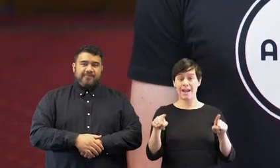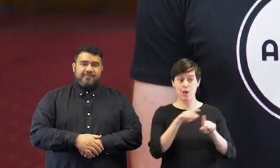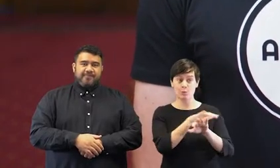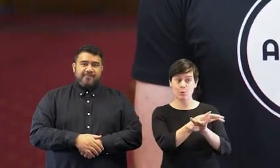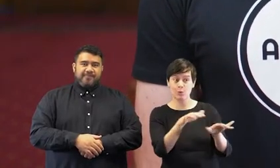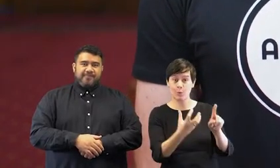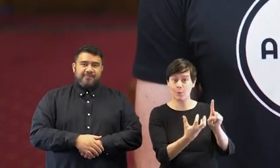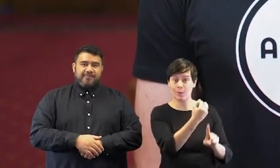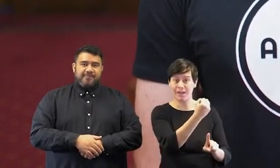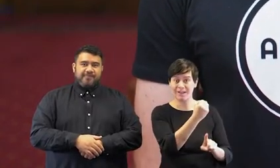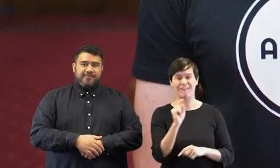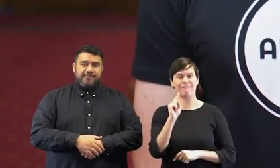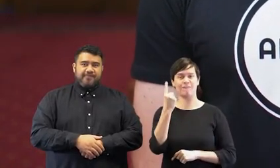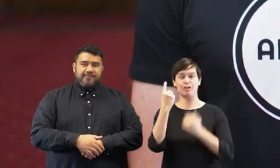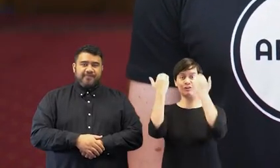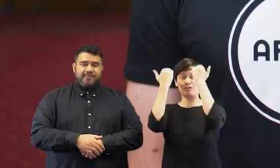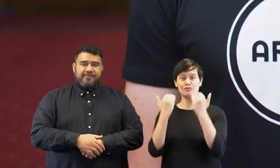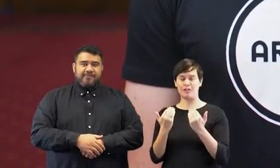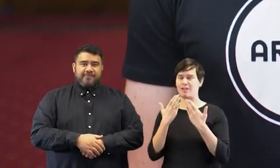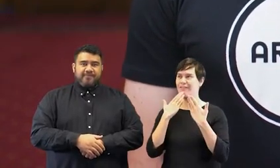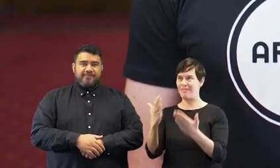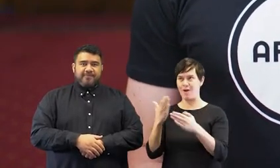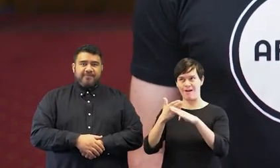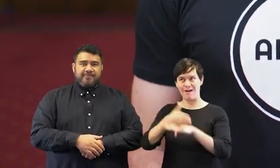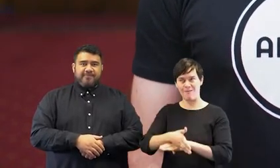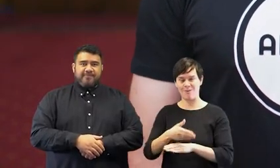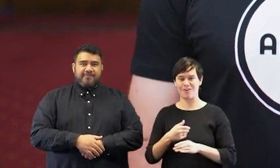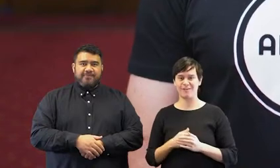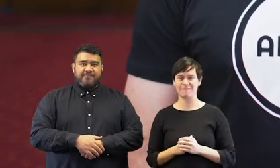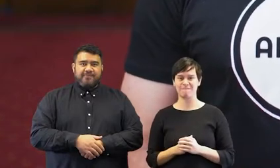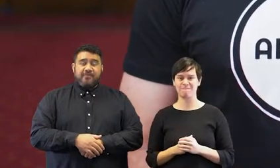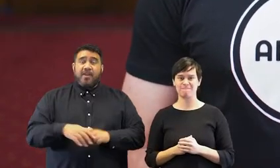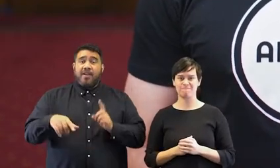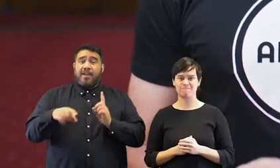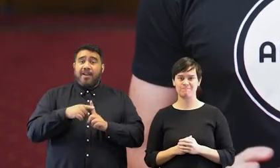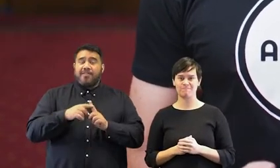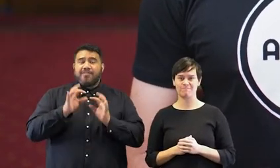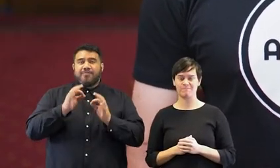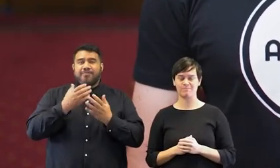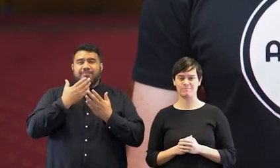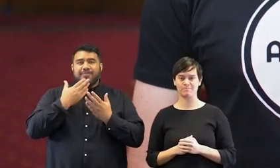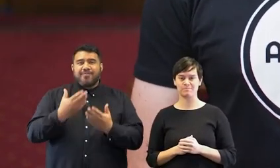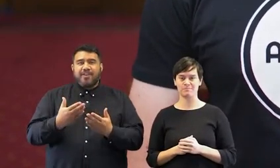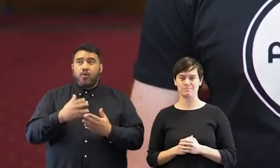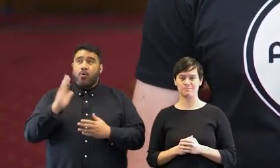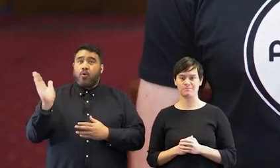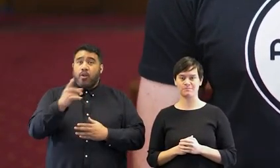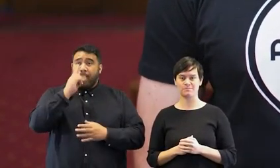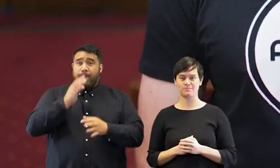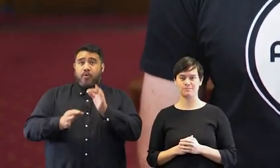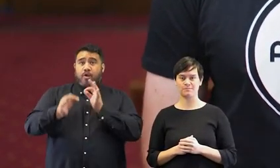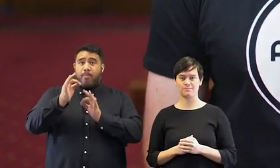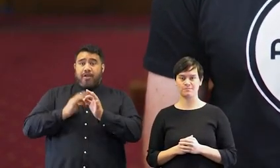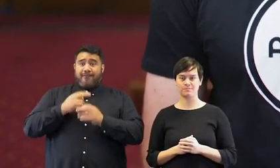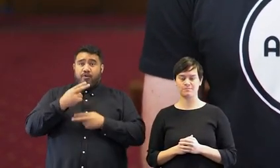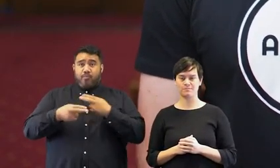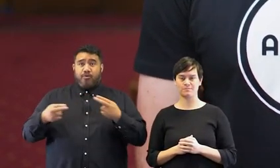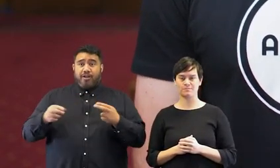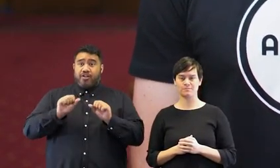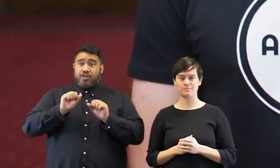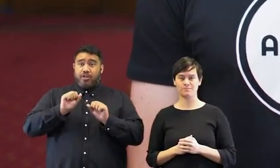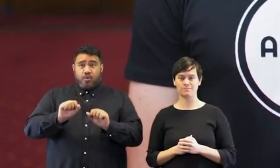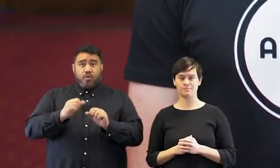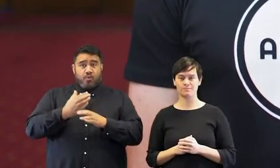to the selection judges for all of their mihi. And another special thank you to all of our applicants for the really impressive entries.